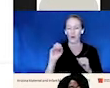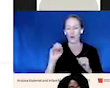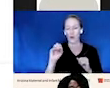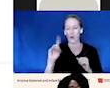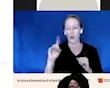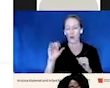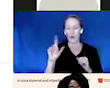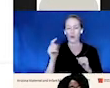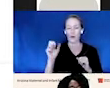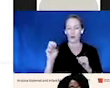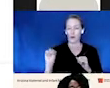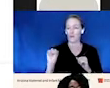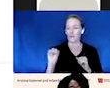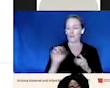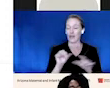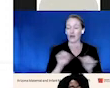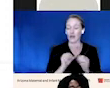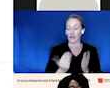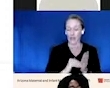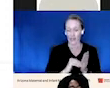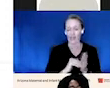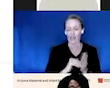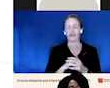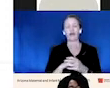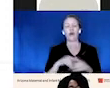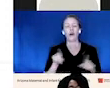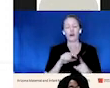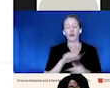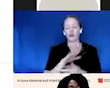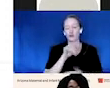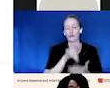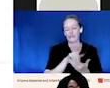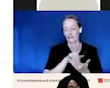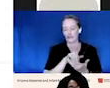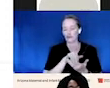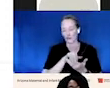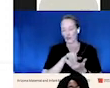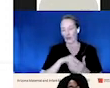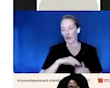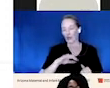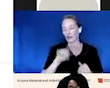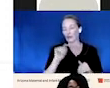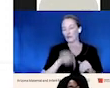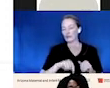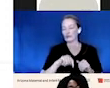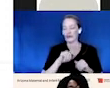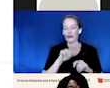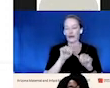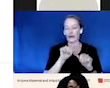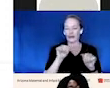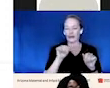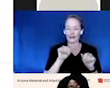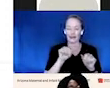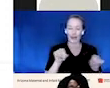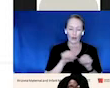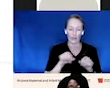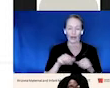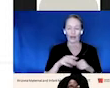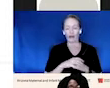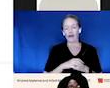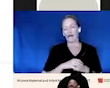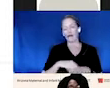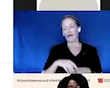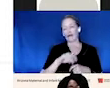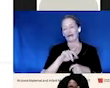Tucson area. And then you can see some of the central Tucson areas as well. So Tucson South, Casa Adobes, Flowing